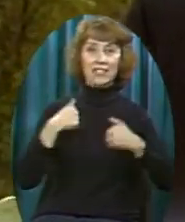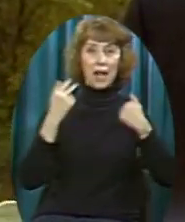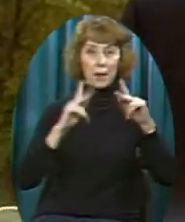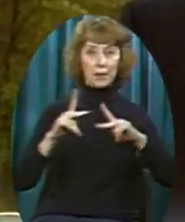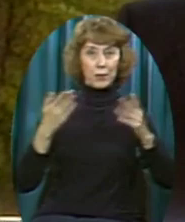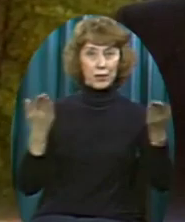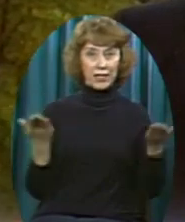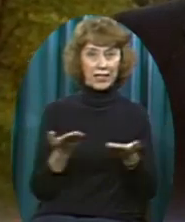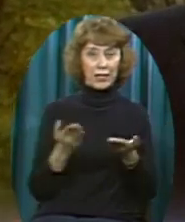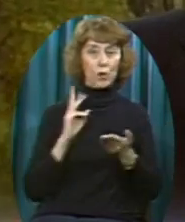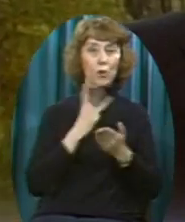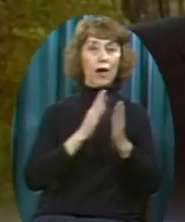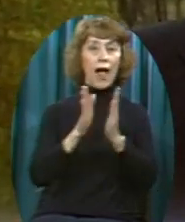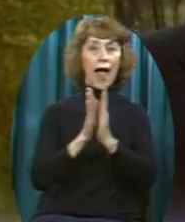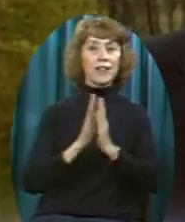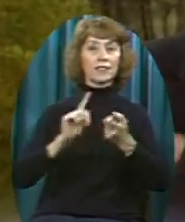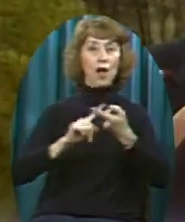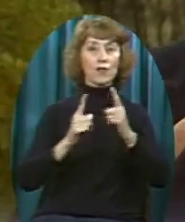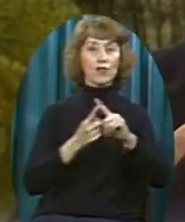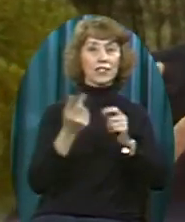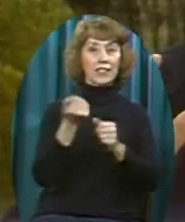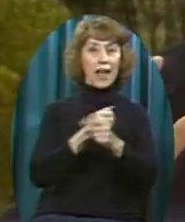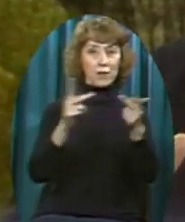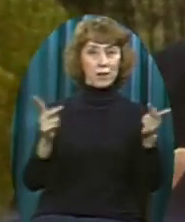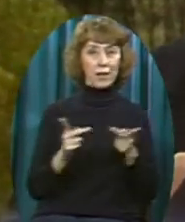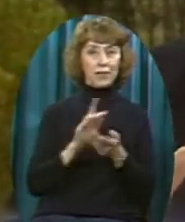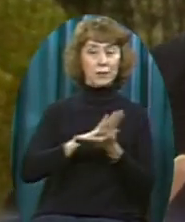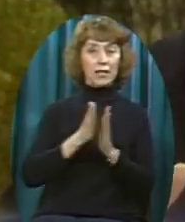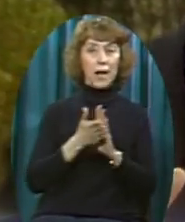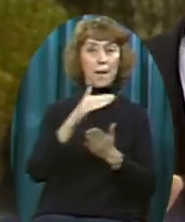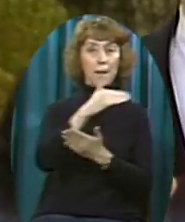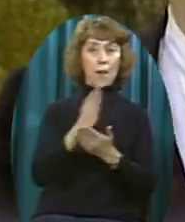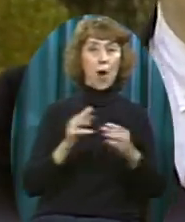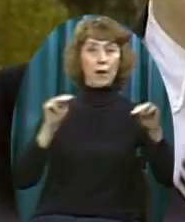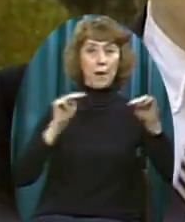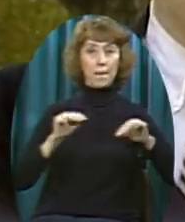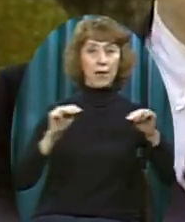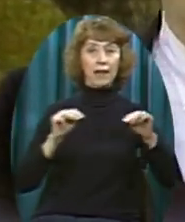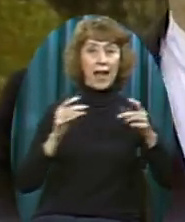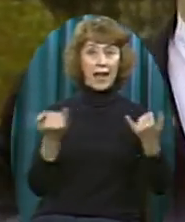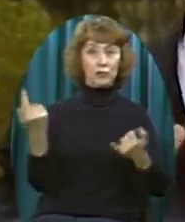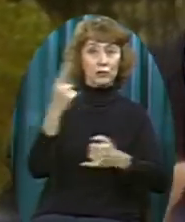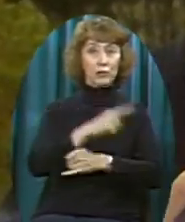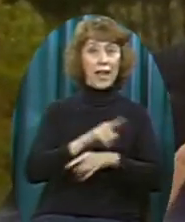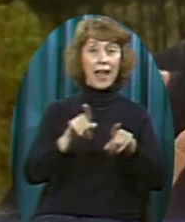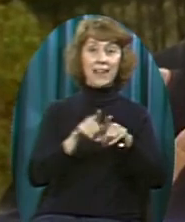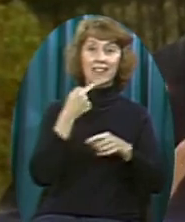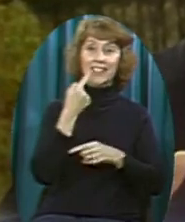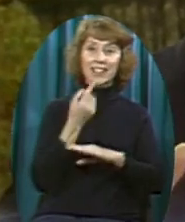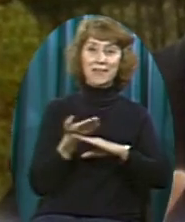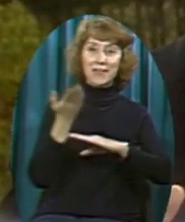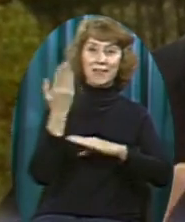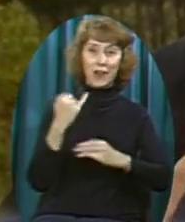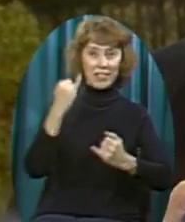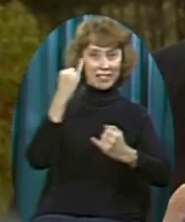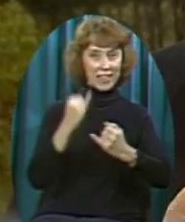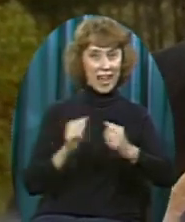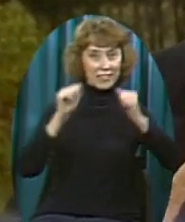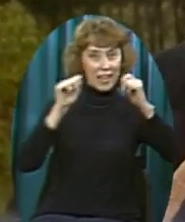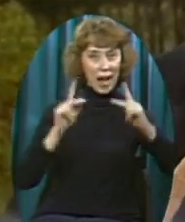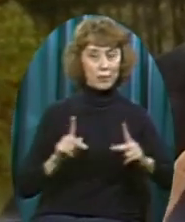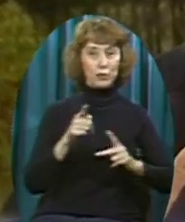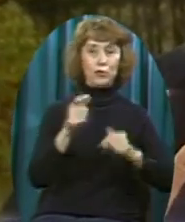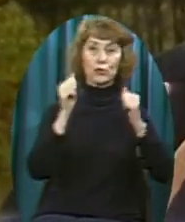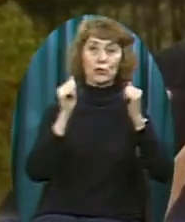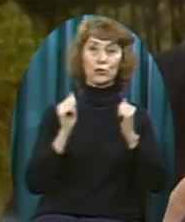are asking our friends everywhere to be a part of a miracle, and today, as I told you earlier, is the last opportunity ever